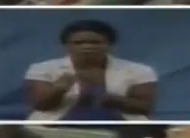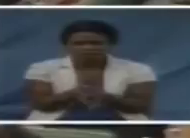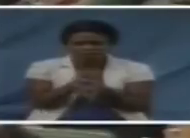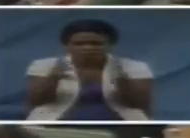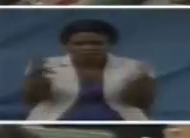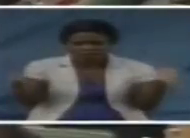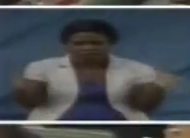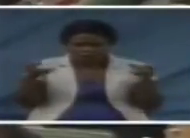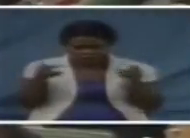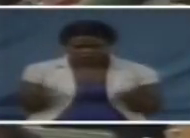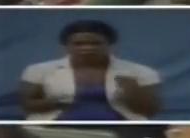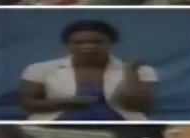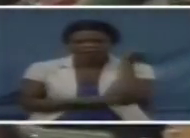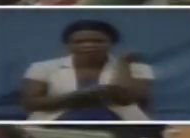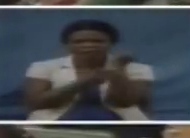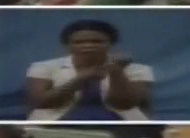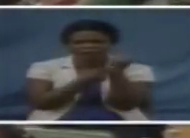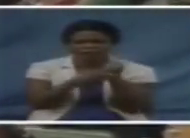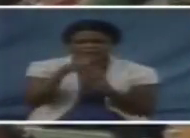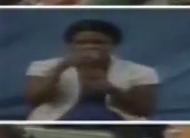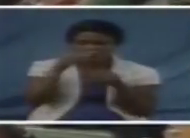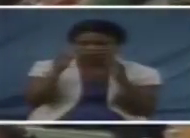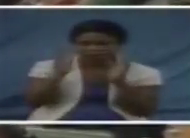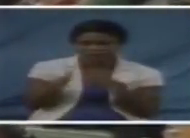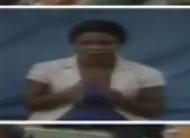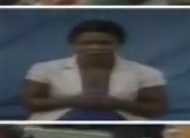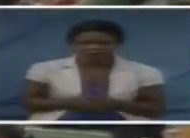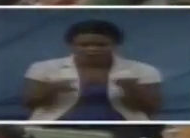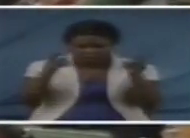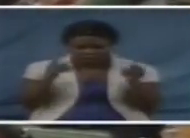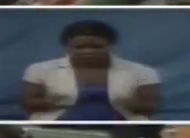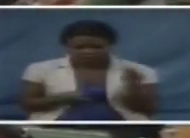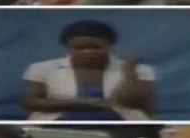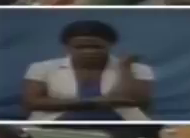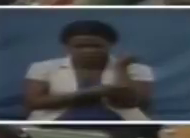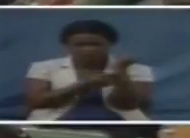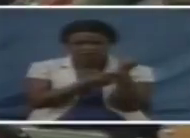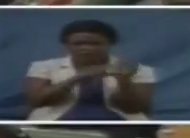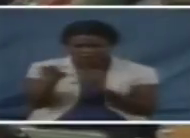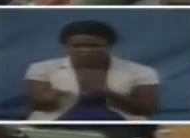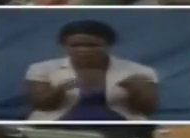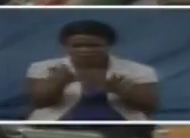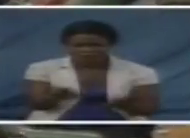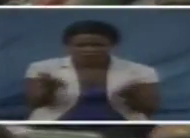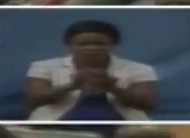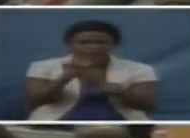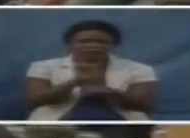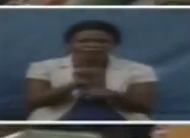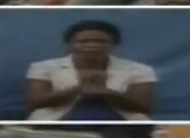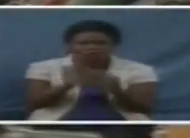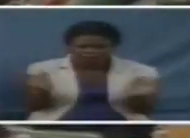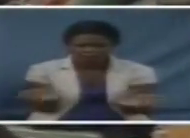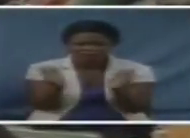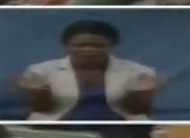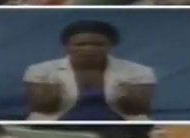Pillar 4, enhancing human development. Mr. Speaker, human development plays